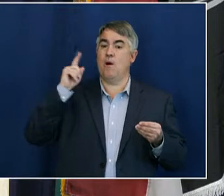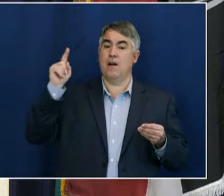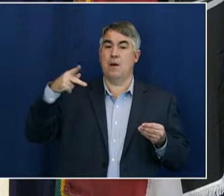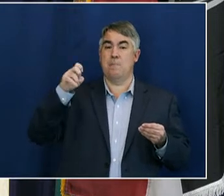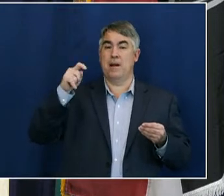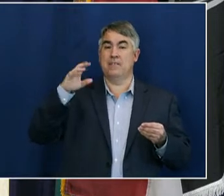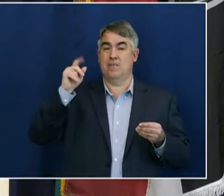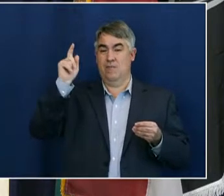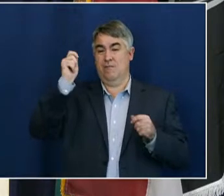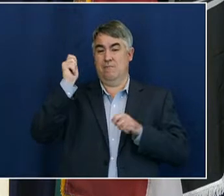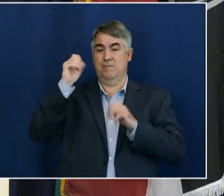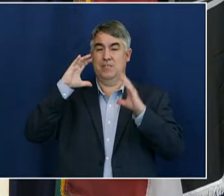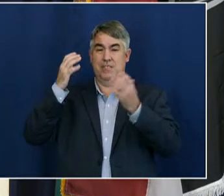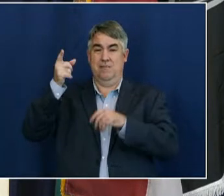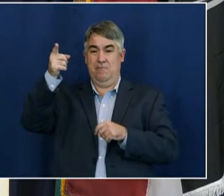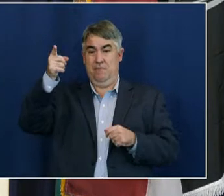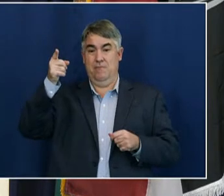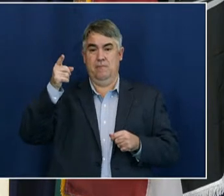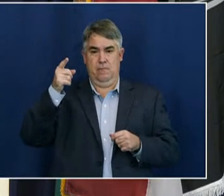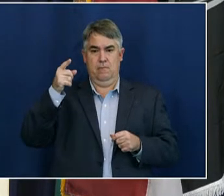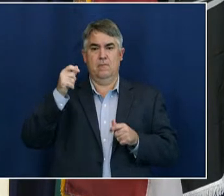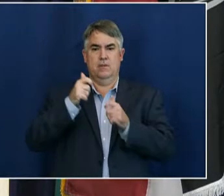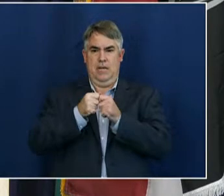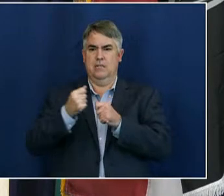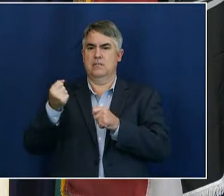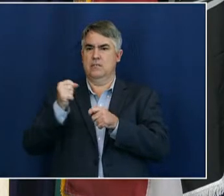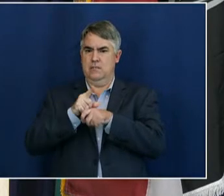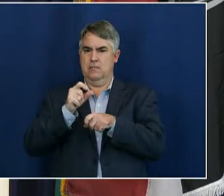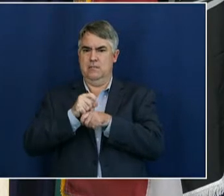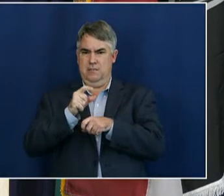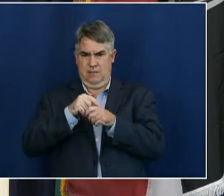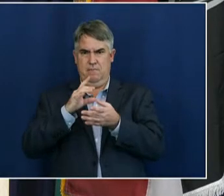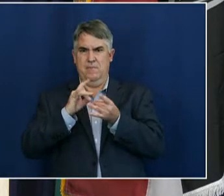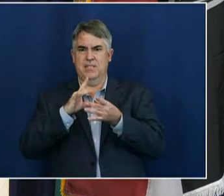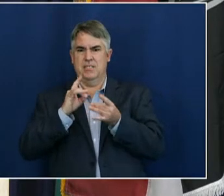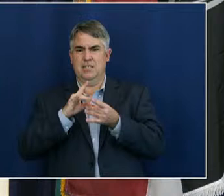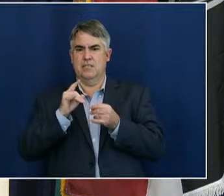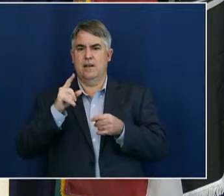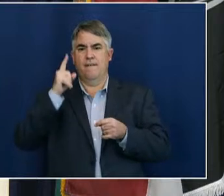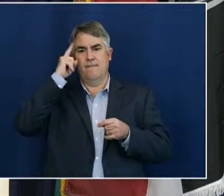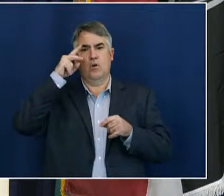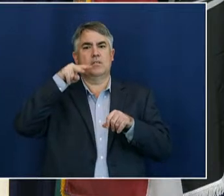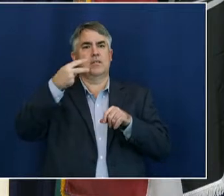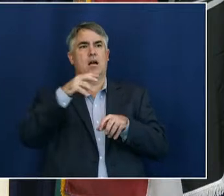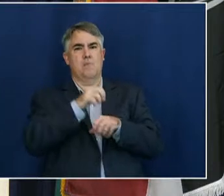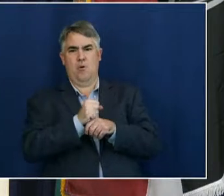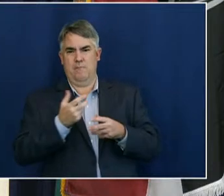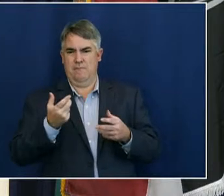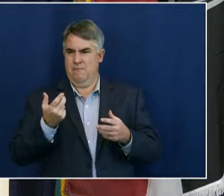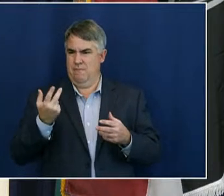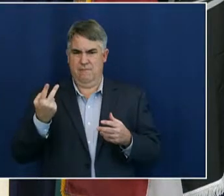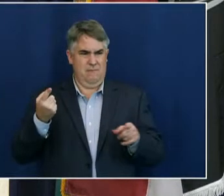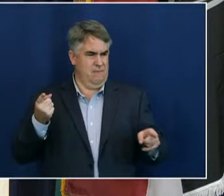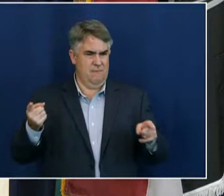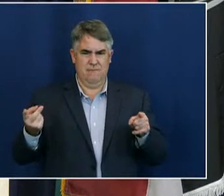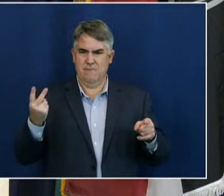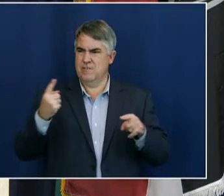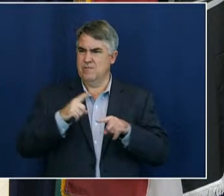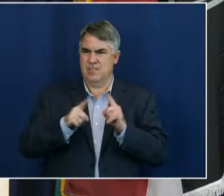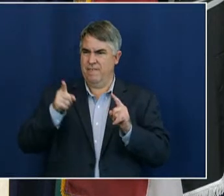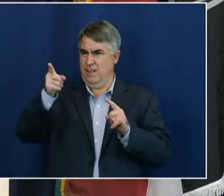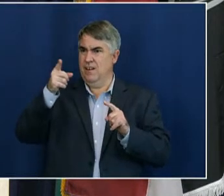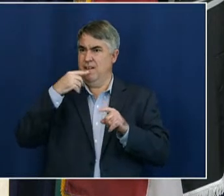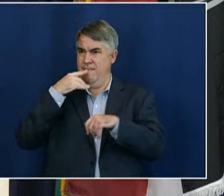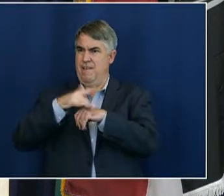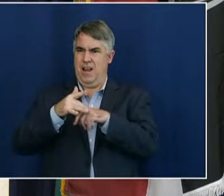text messages that tell them when to schedule. There seems to be a little different communication going on from one super site to the next. I wonder if you can explain